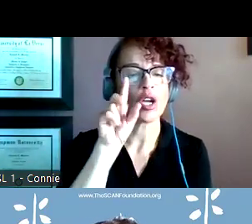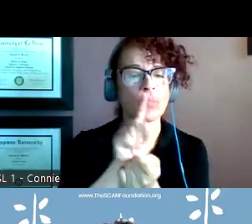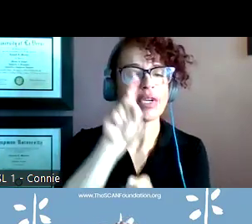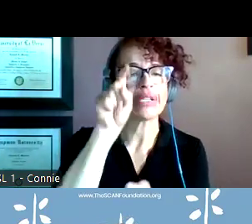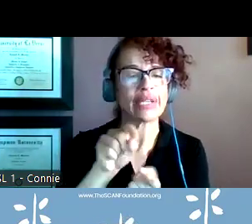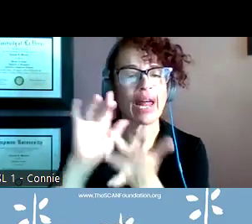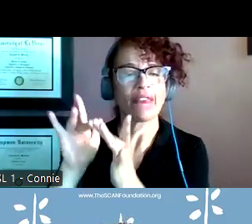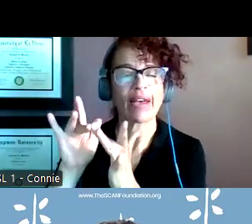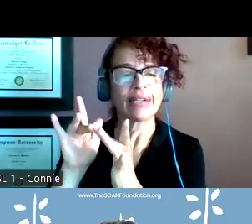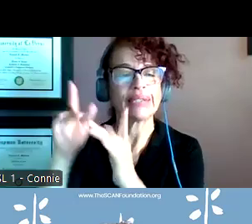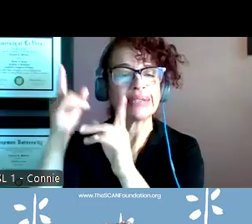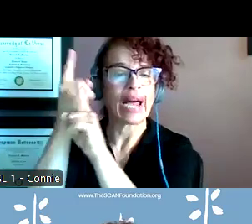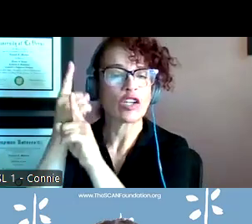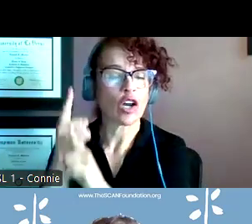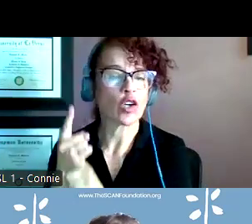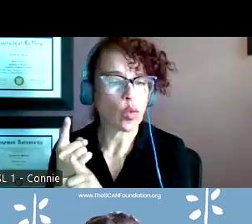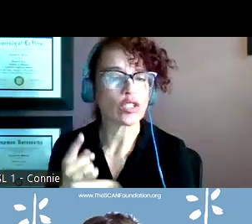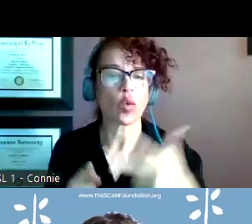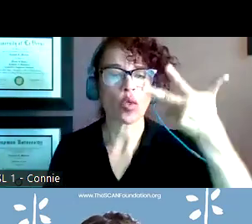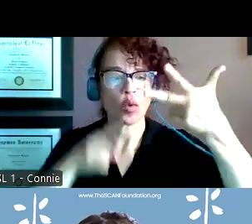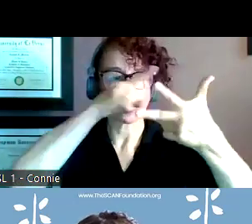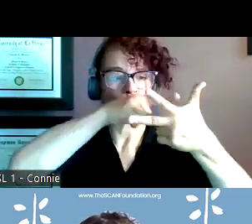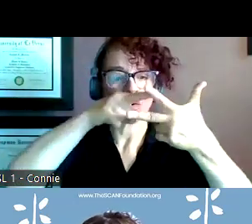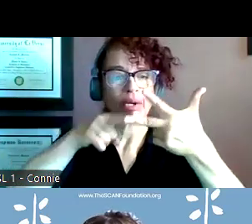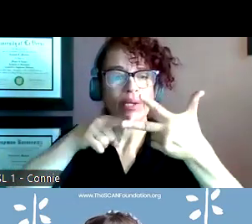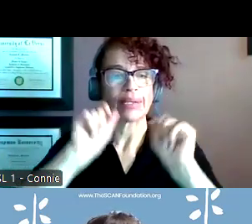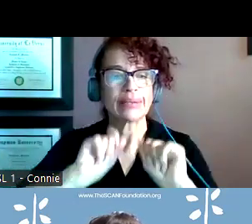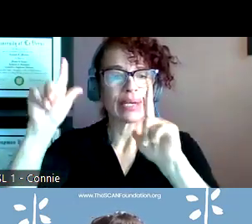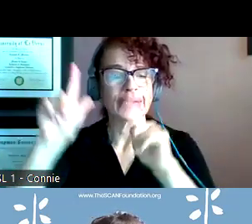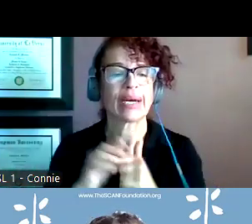network adequacy. So next slide.